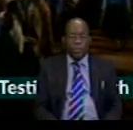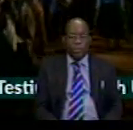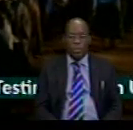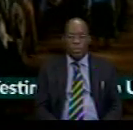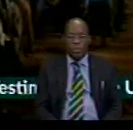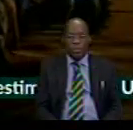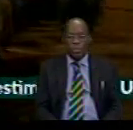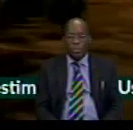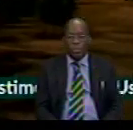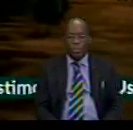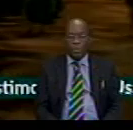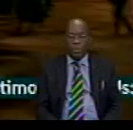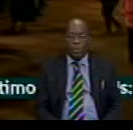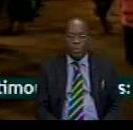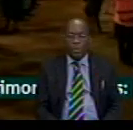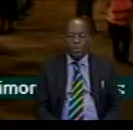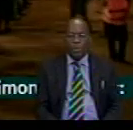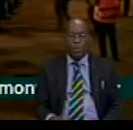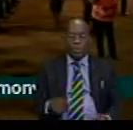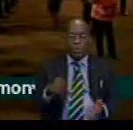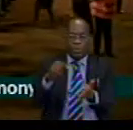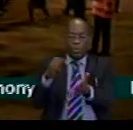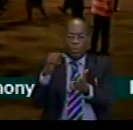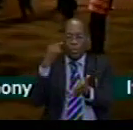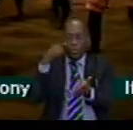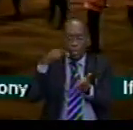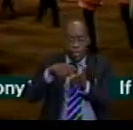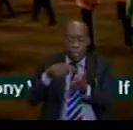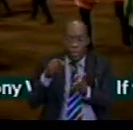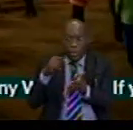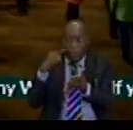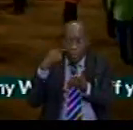Check yourself. Check your body.